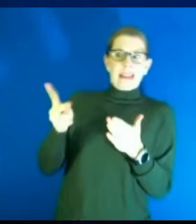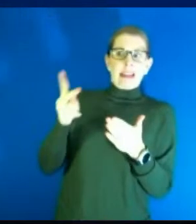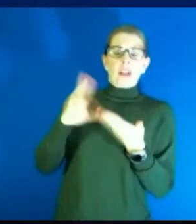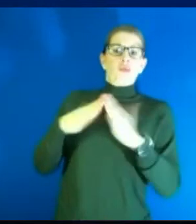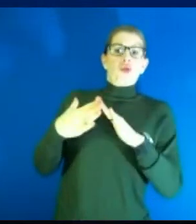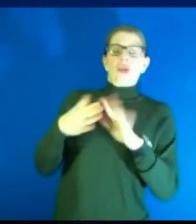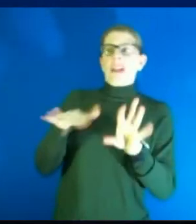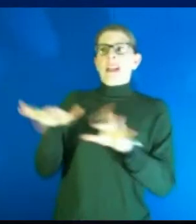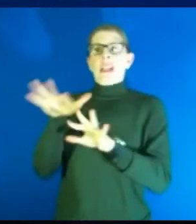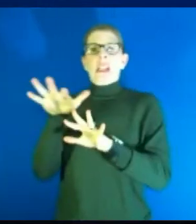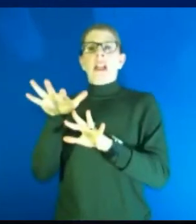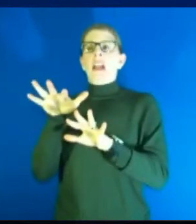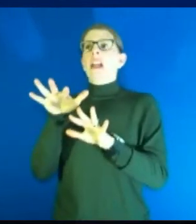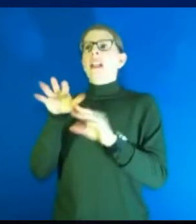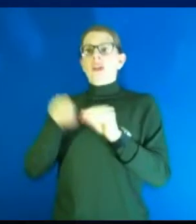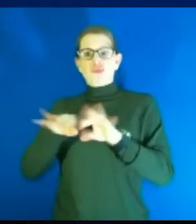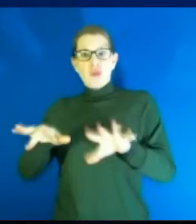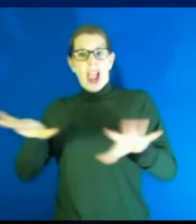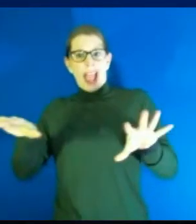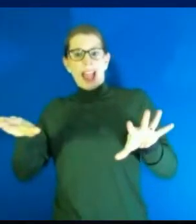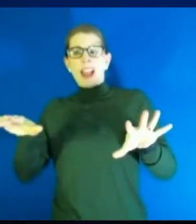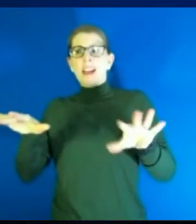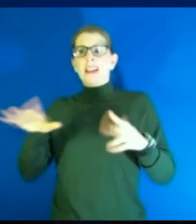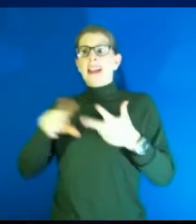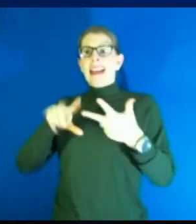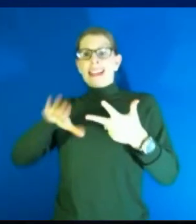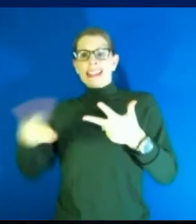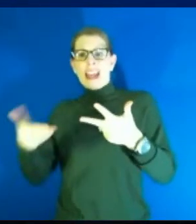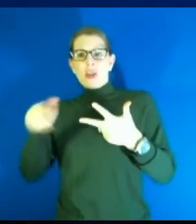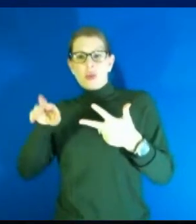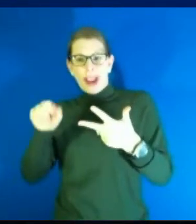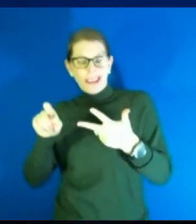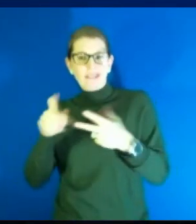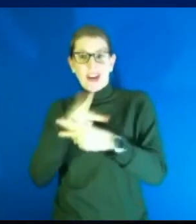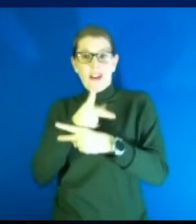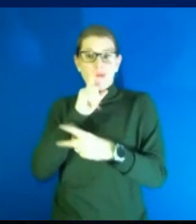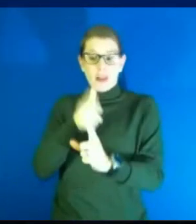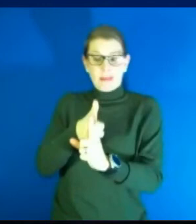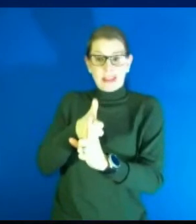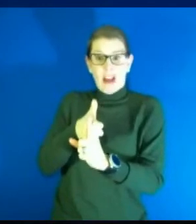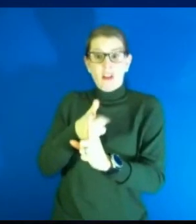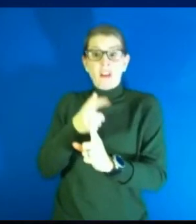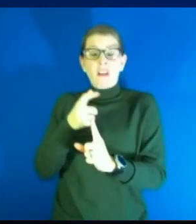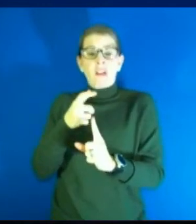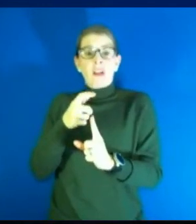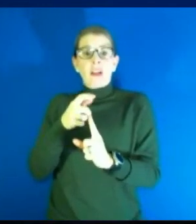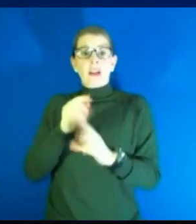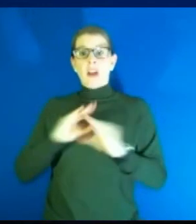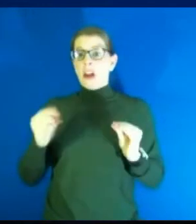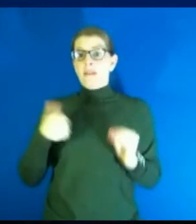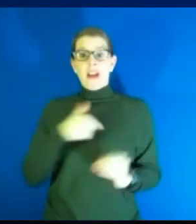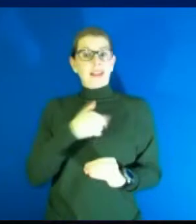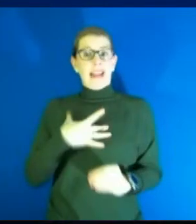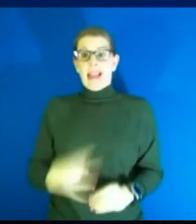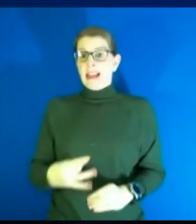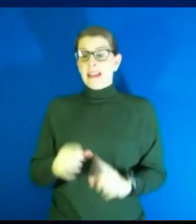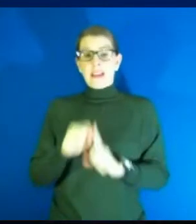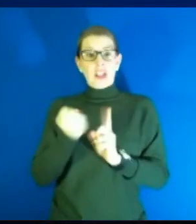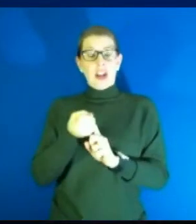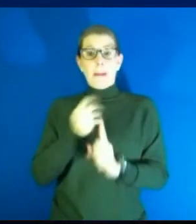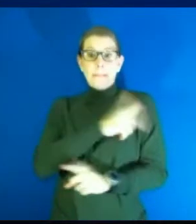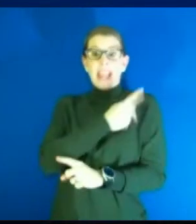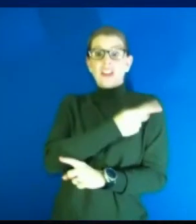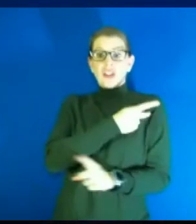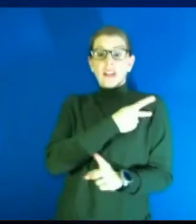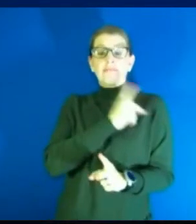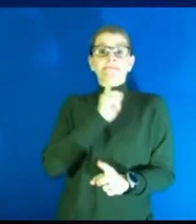of spread and death rates. That being said, none of us like the situation where you have a patient who's